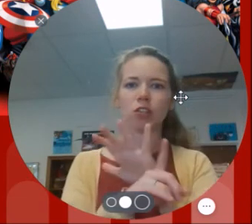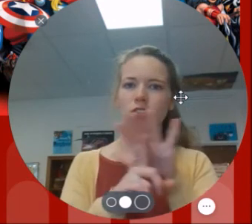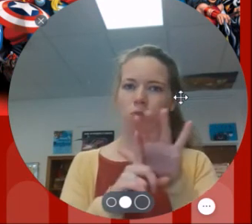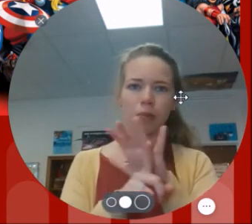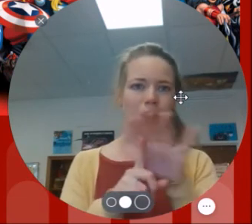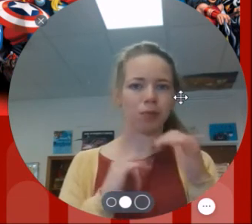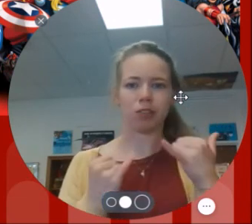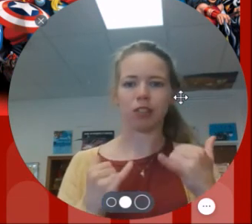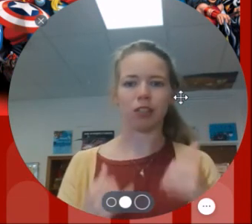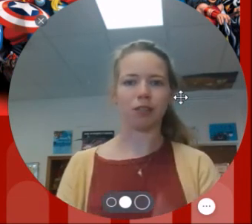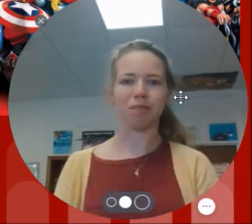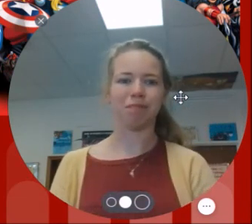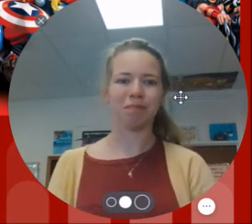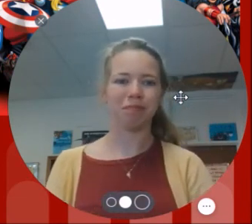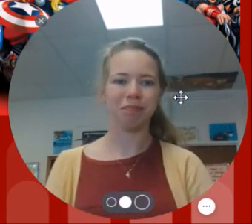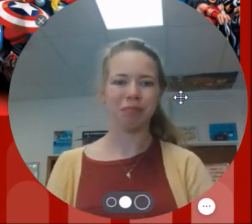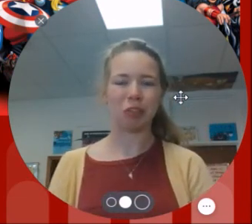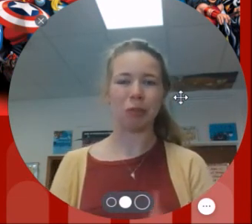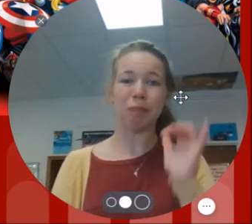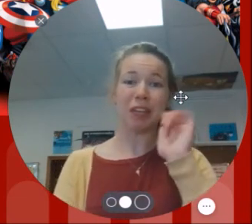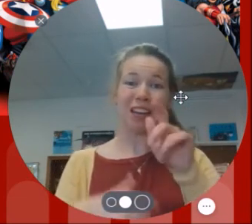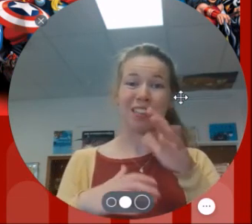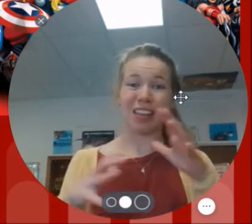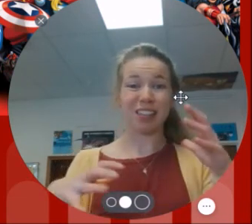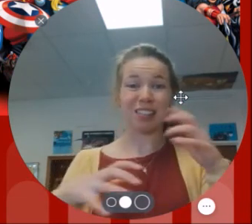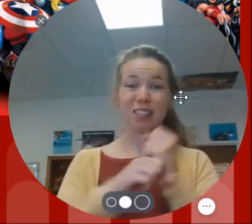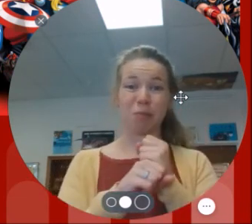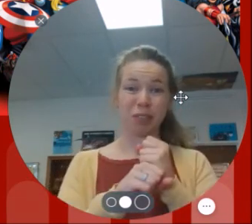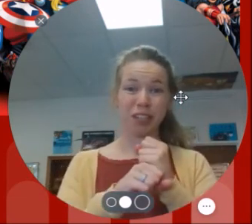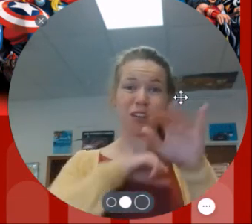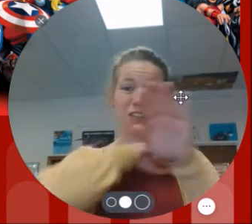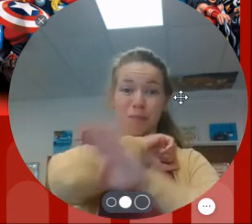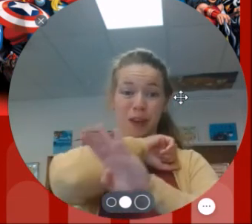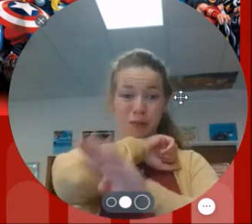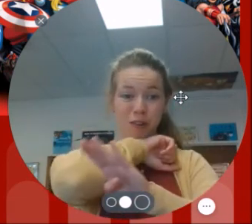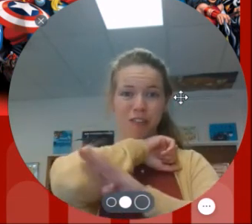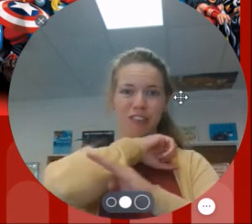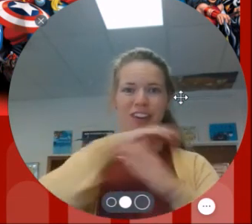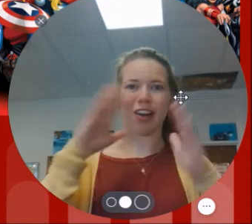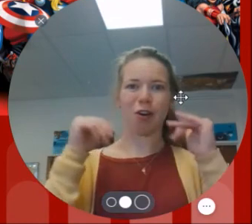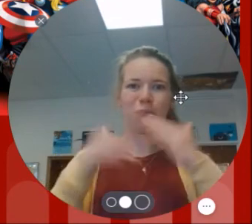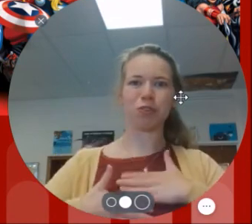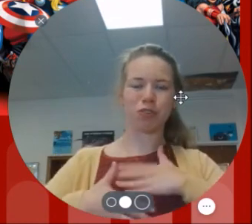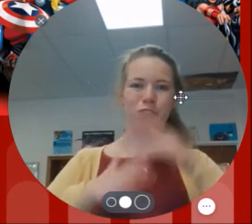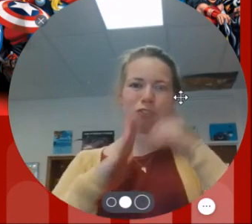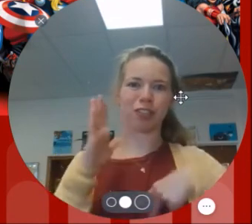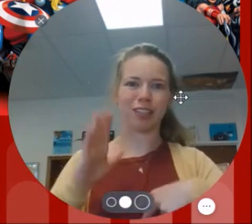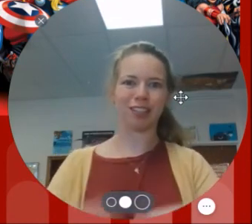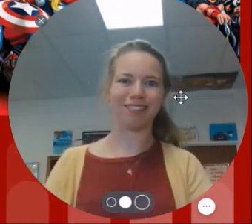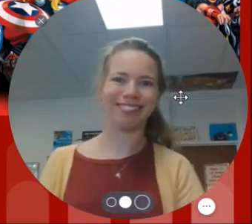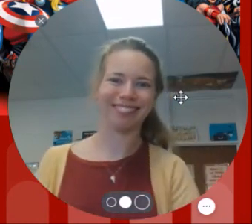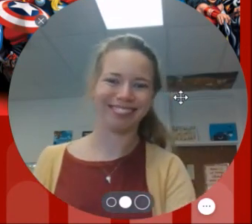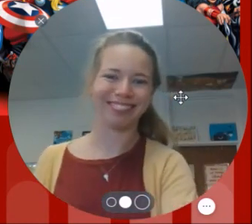they're still super popular today. So that's a summary of Beowulf, and I hope you enjoy reading it.